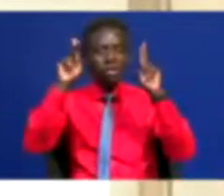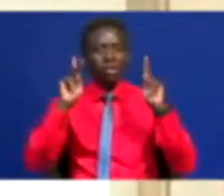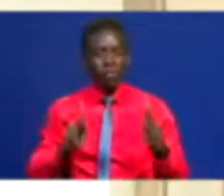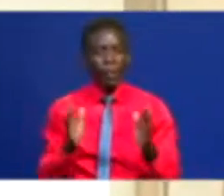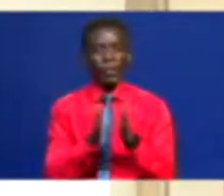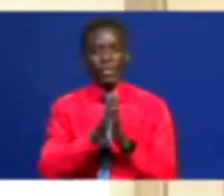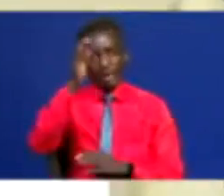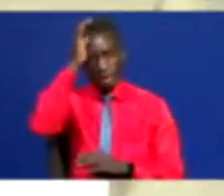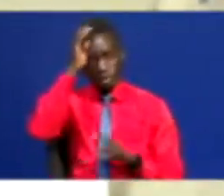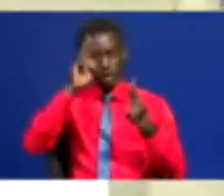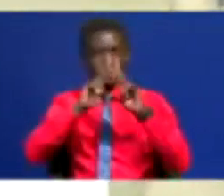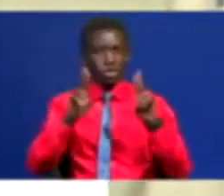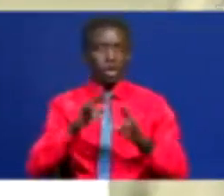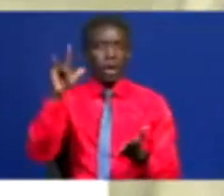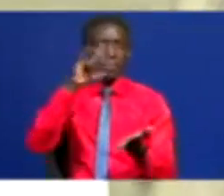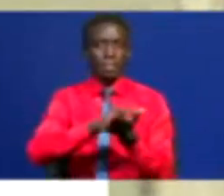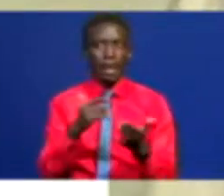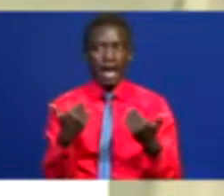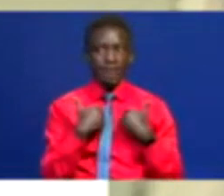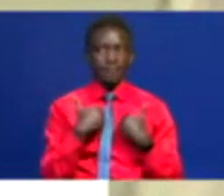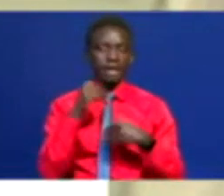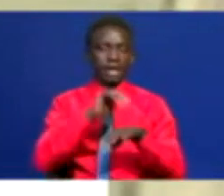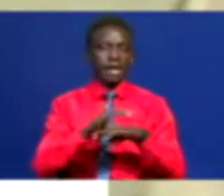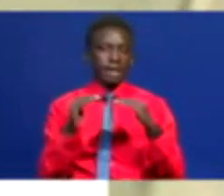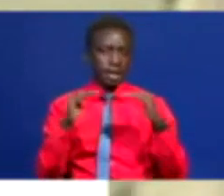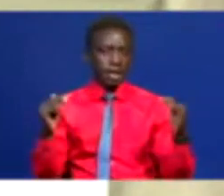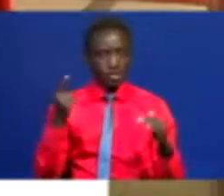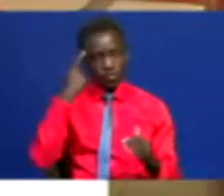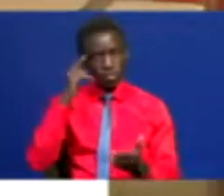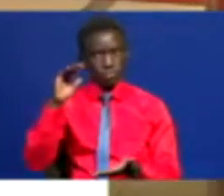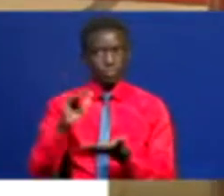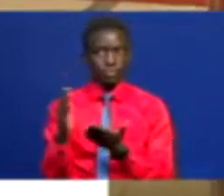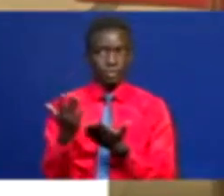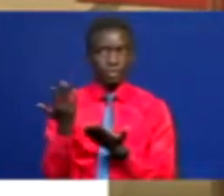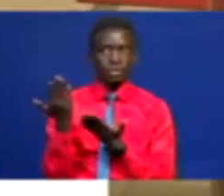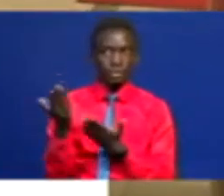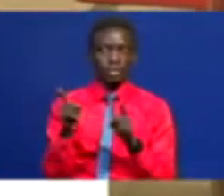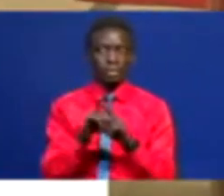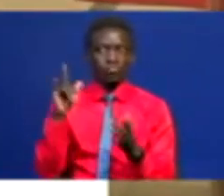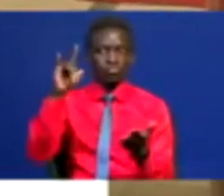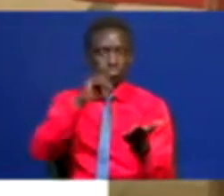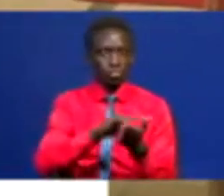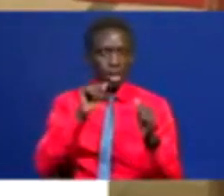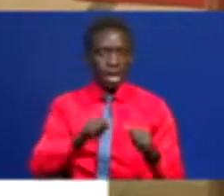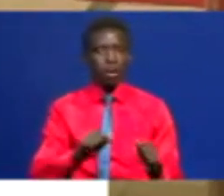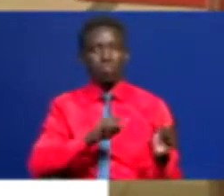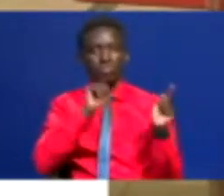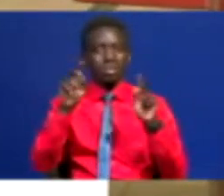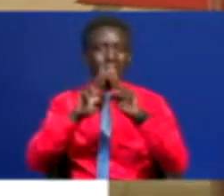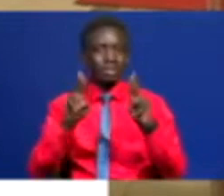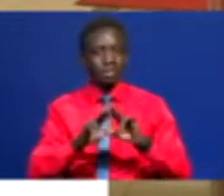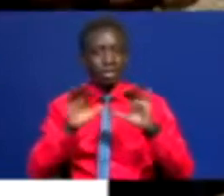Eldoret International Airports have earned the Level 2 Reduction Certification under Airports Council International World's